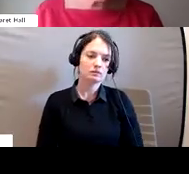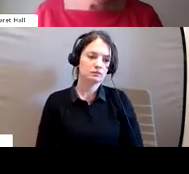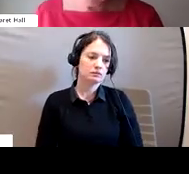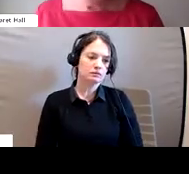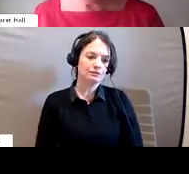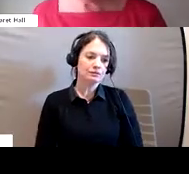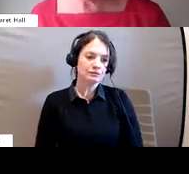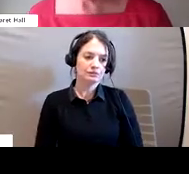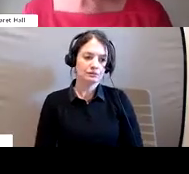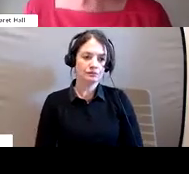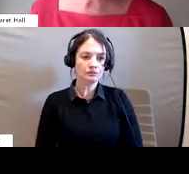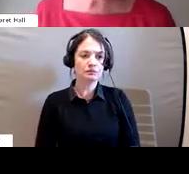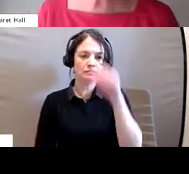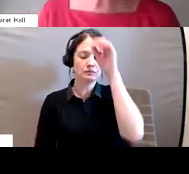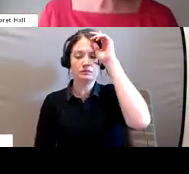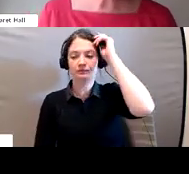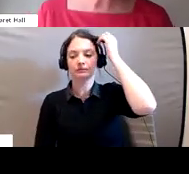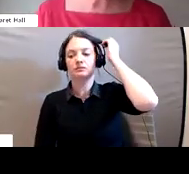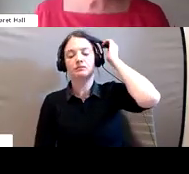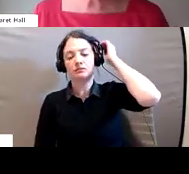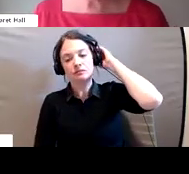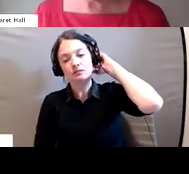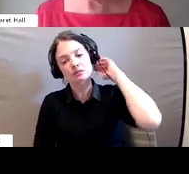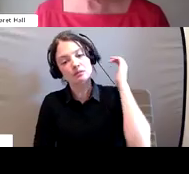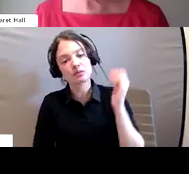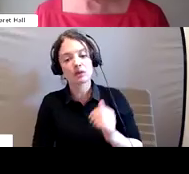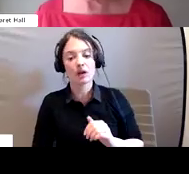Now, despite this sort of relative